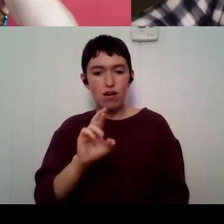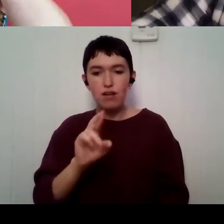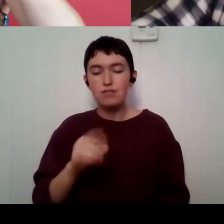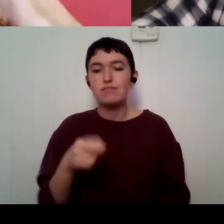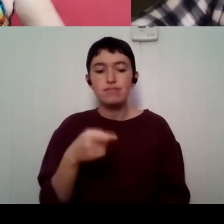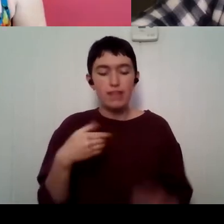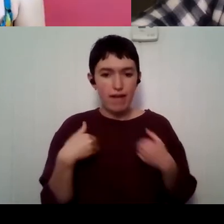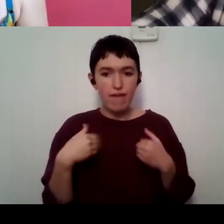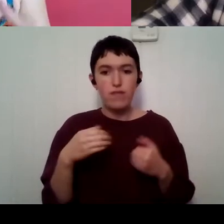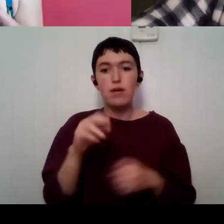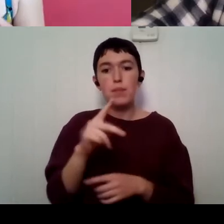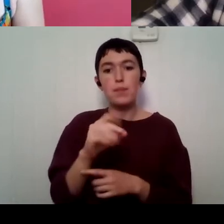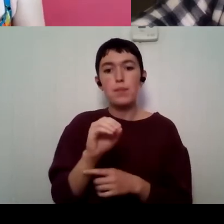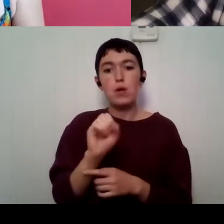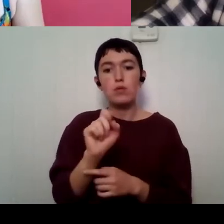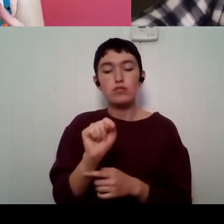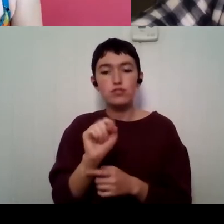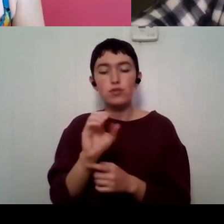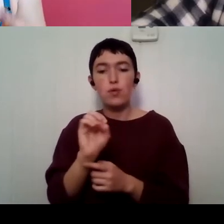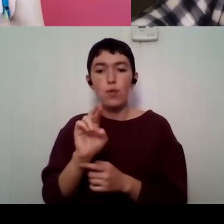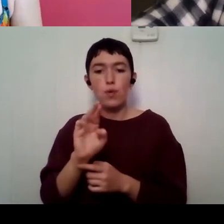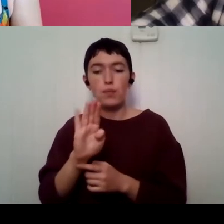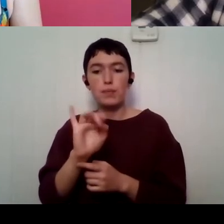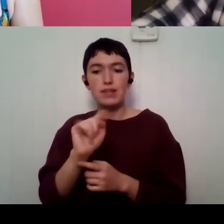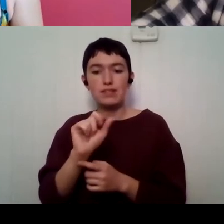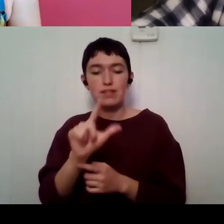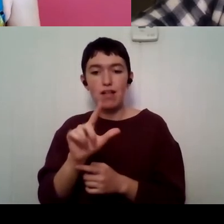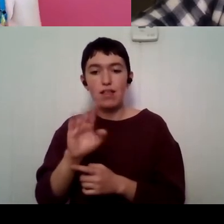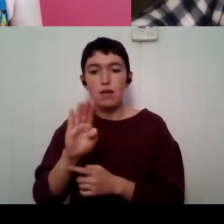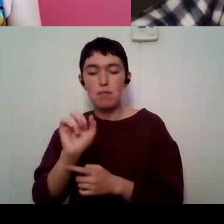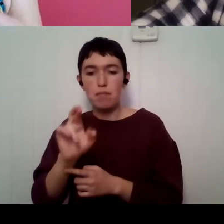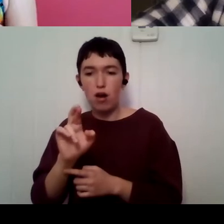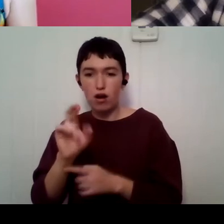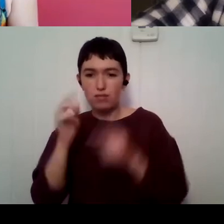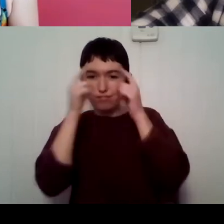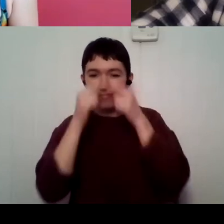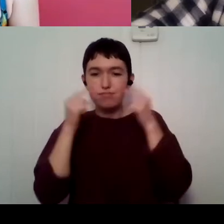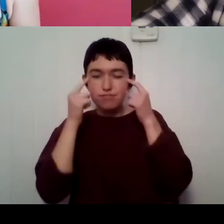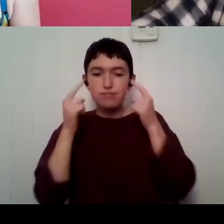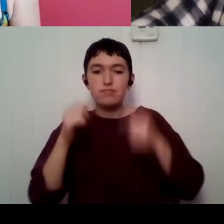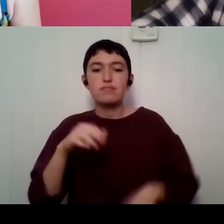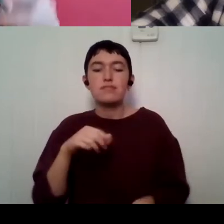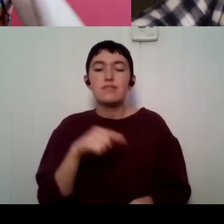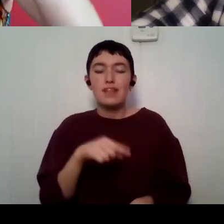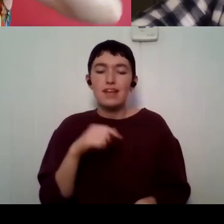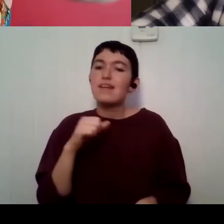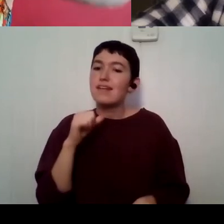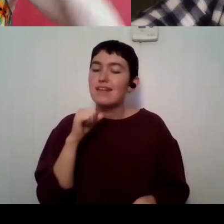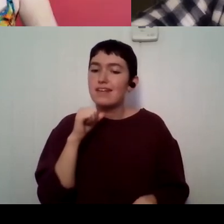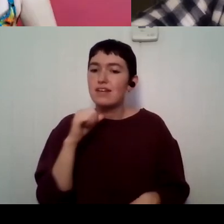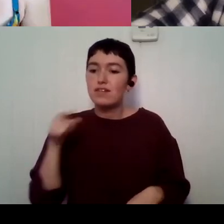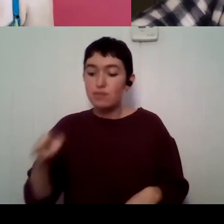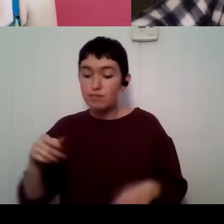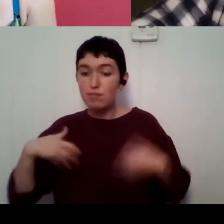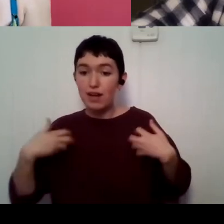around your eye. There's a closure in monkeys. There's not a closure. I know this is kind of dry. There's not a closure in lemurs.